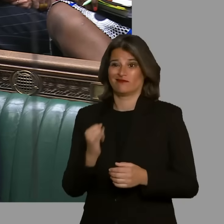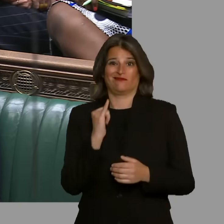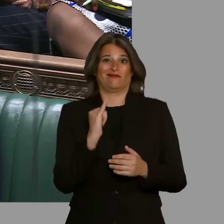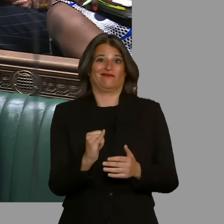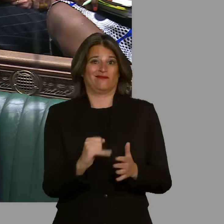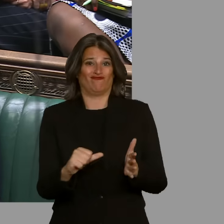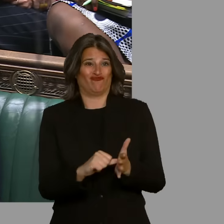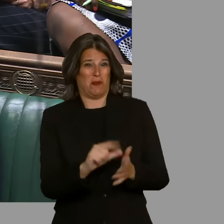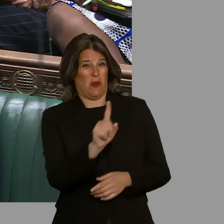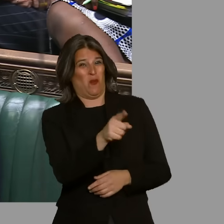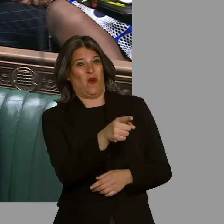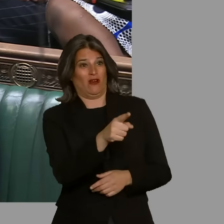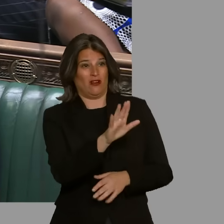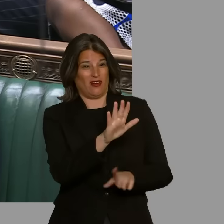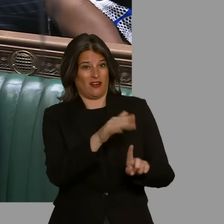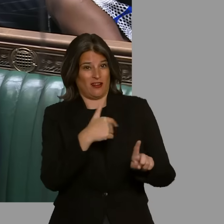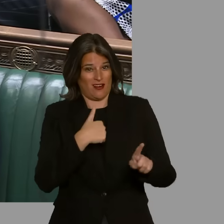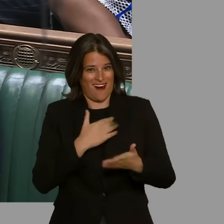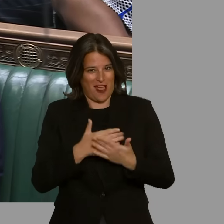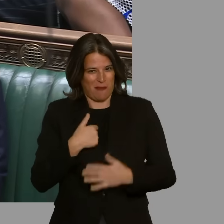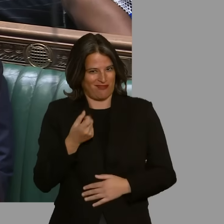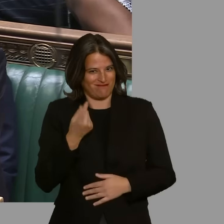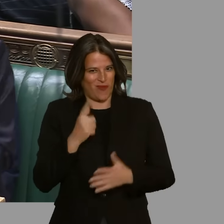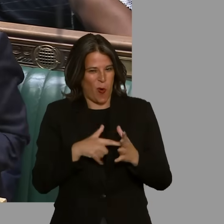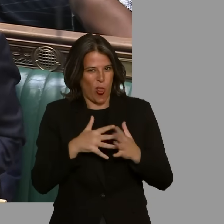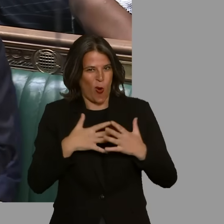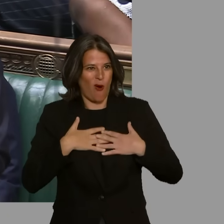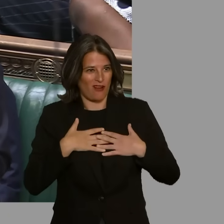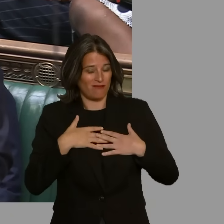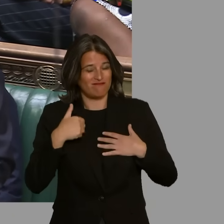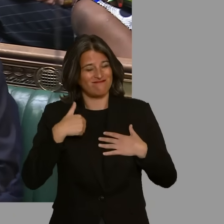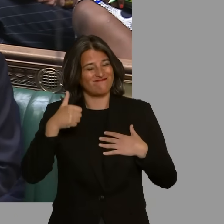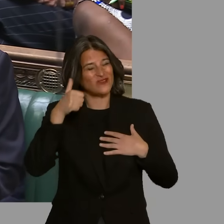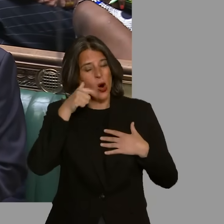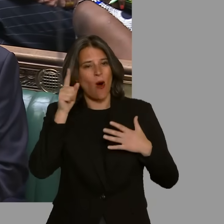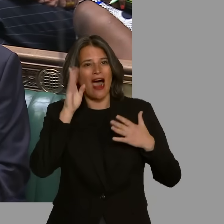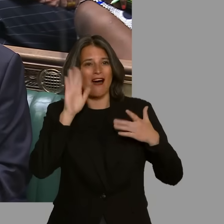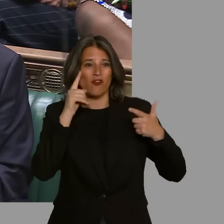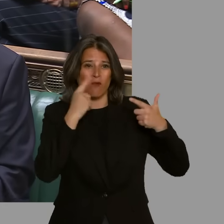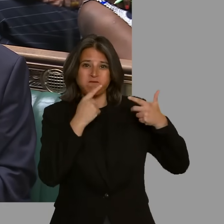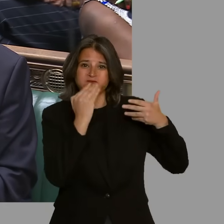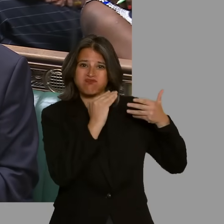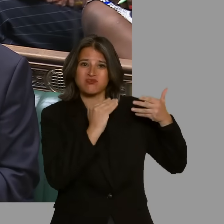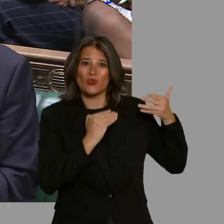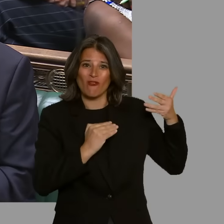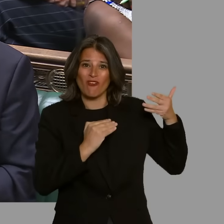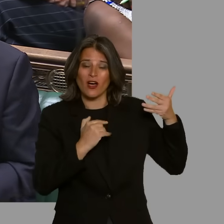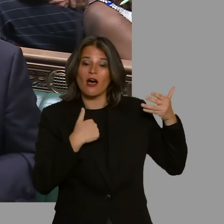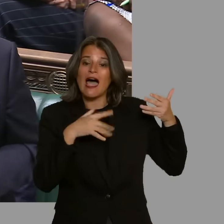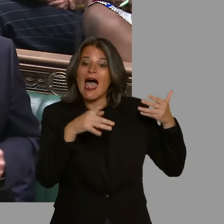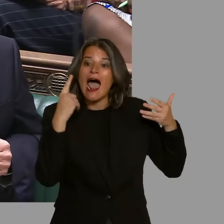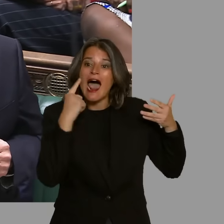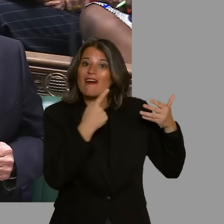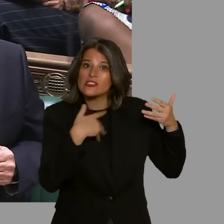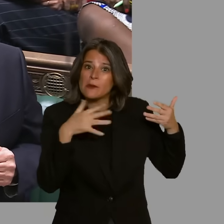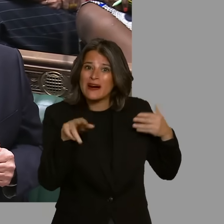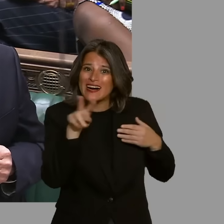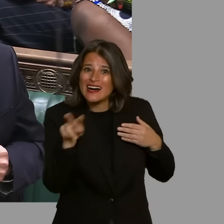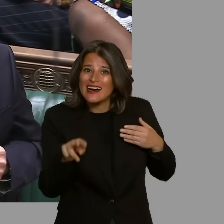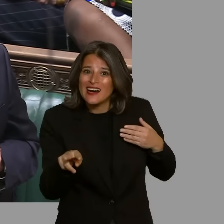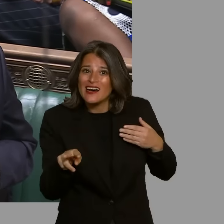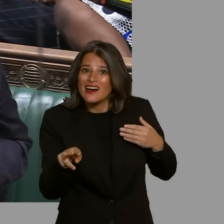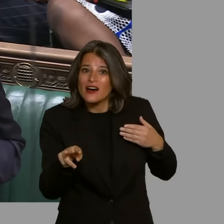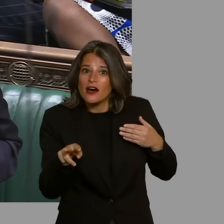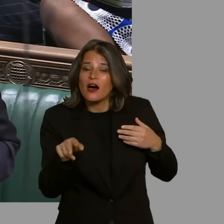the last government in relation to this case. There was a meeting in September. That did